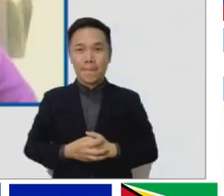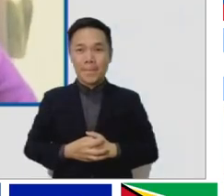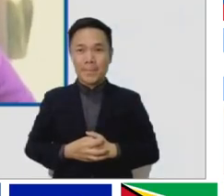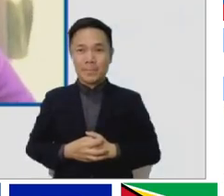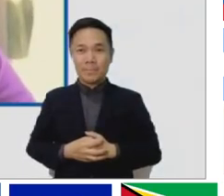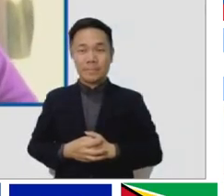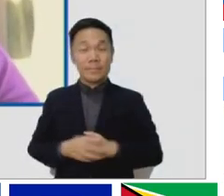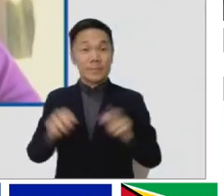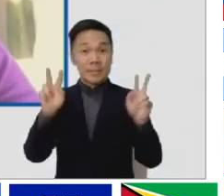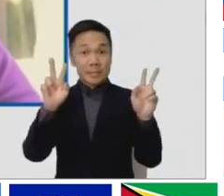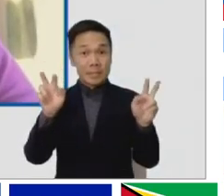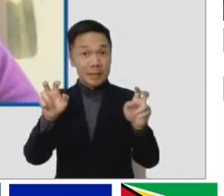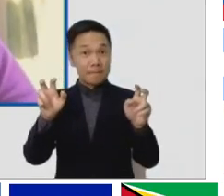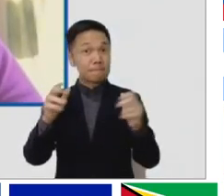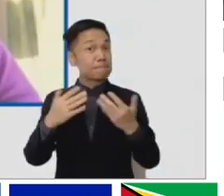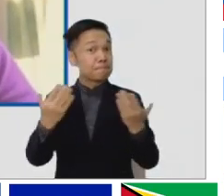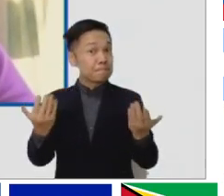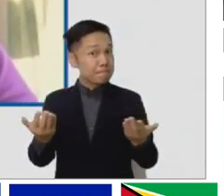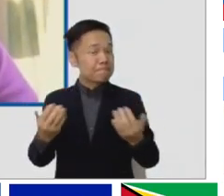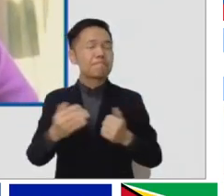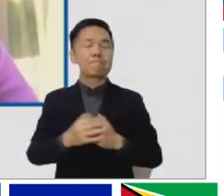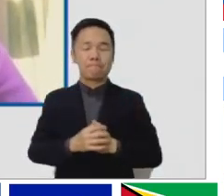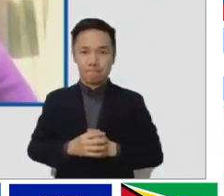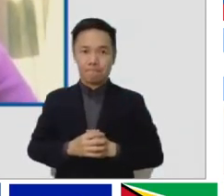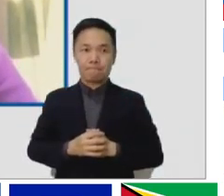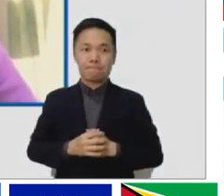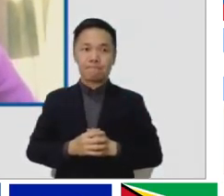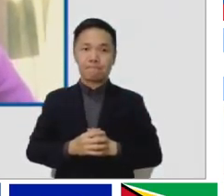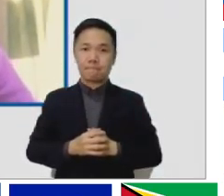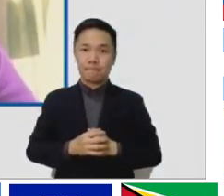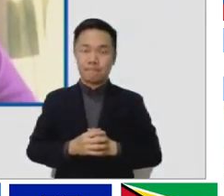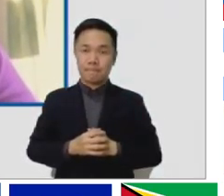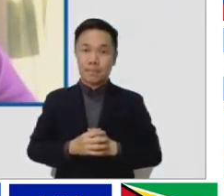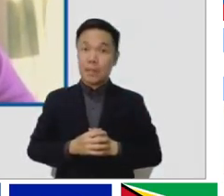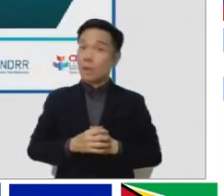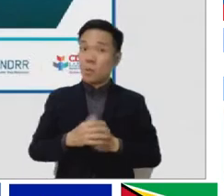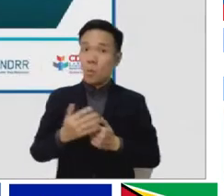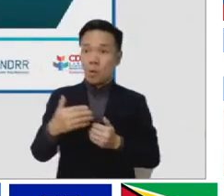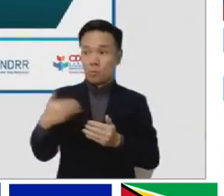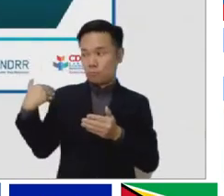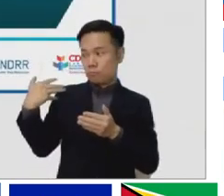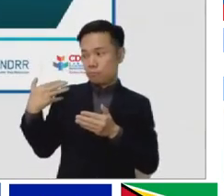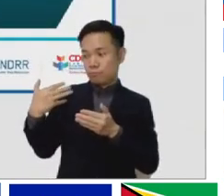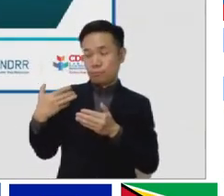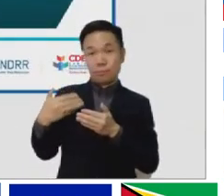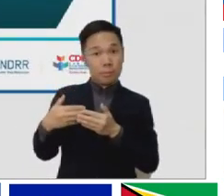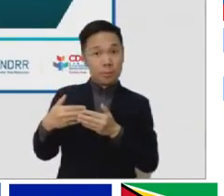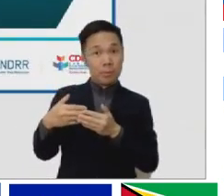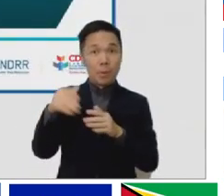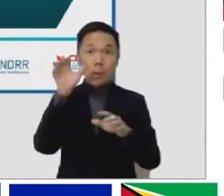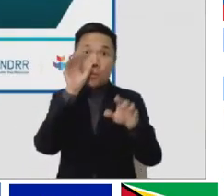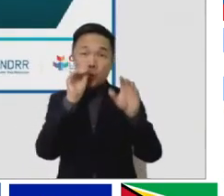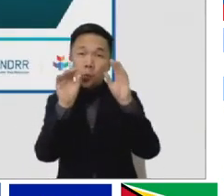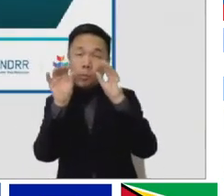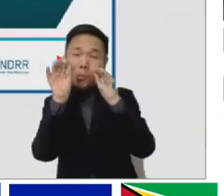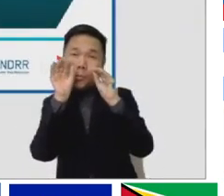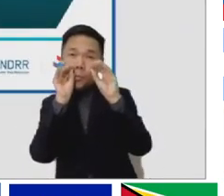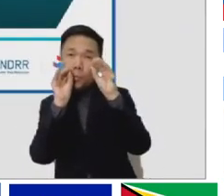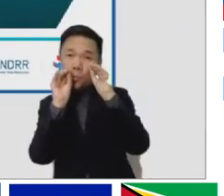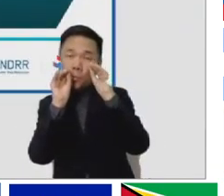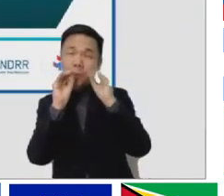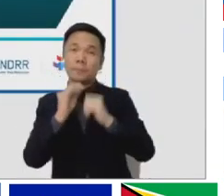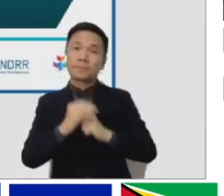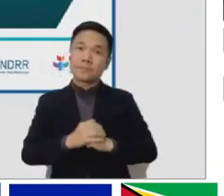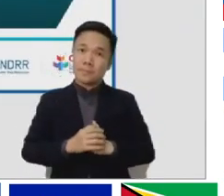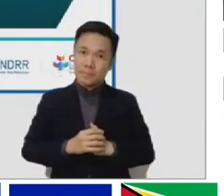this afternoon the whole issue of the lessons learned here in St. Vincent and the Grenadines from the